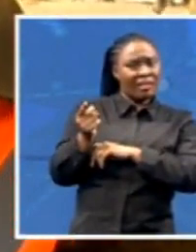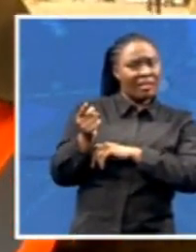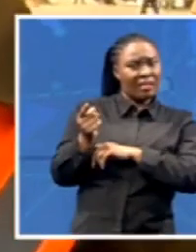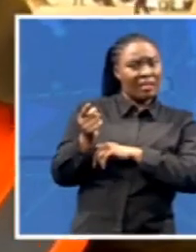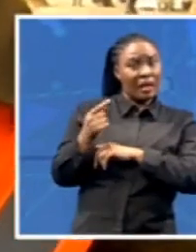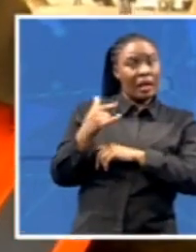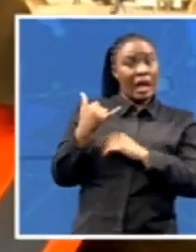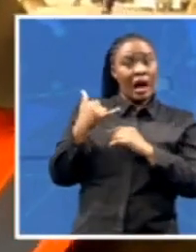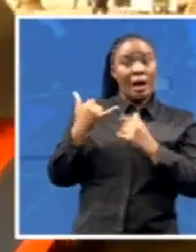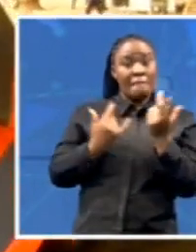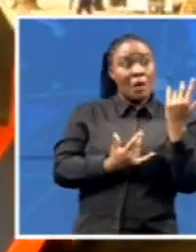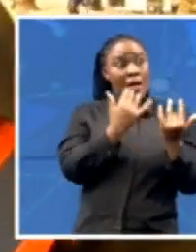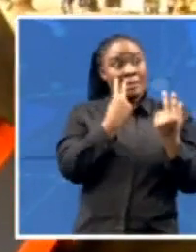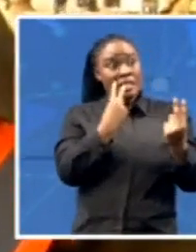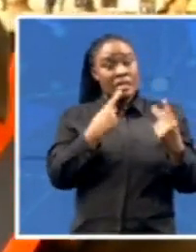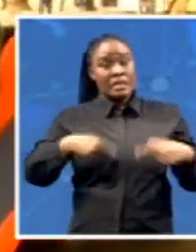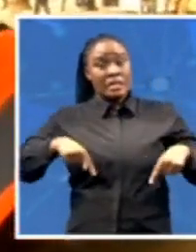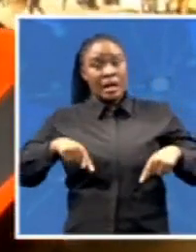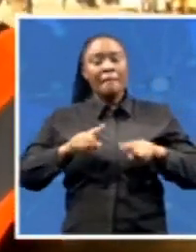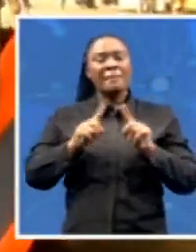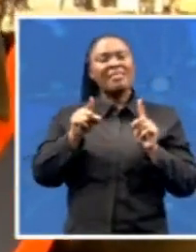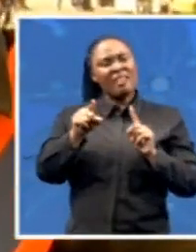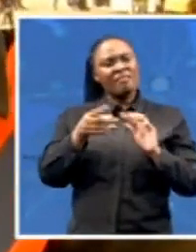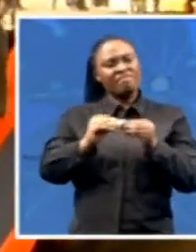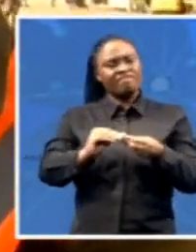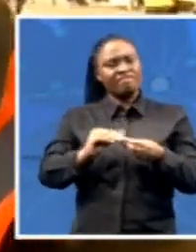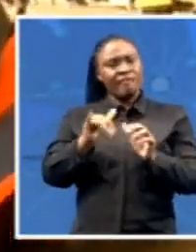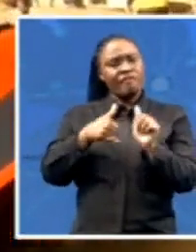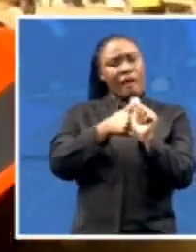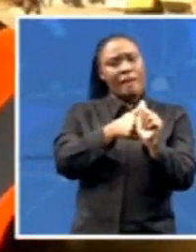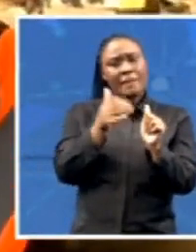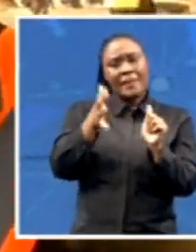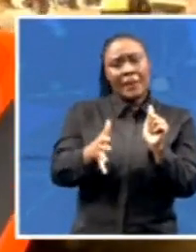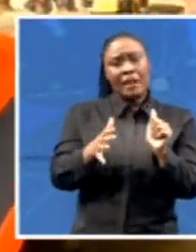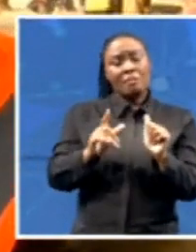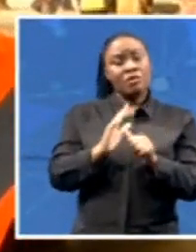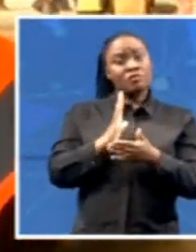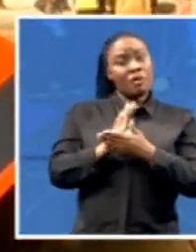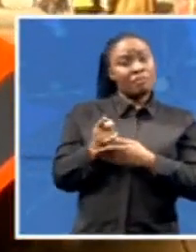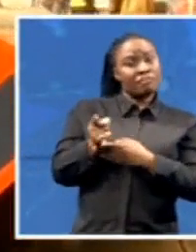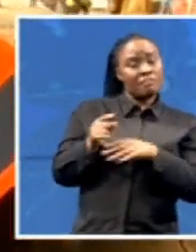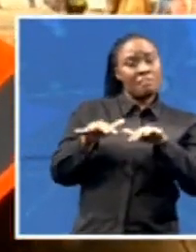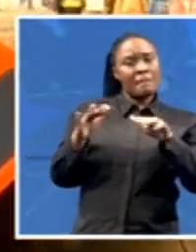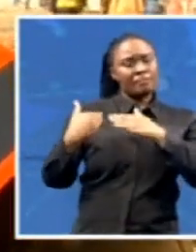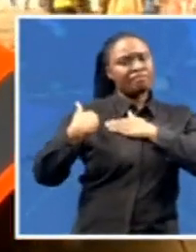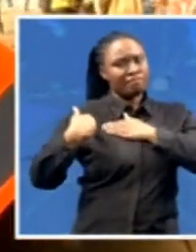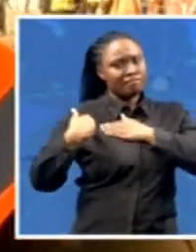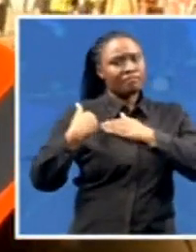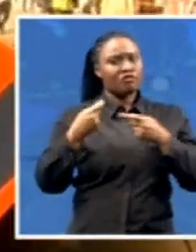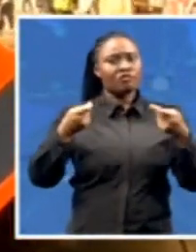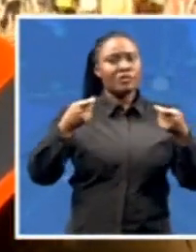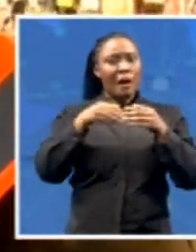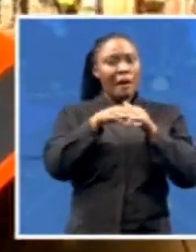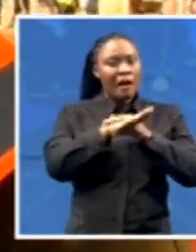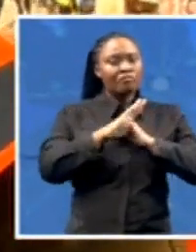some of the things that we must follow up, and in the safety of our people. We want people when they come to make their shopping in Mahikeng to be free to